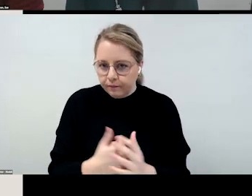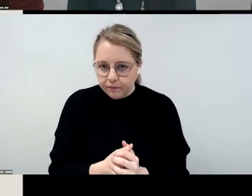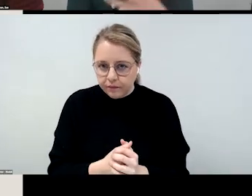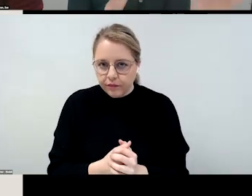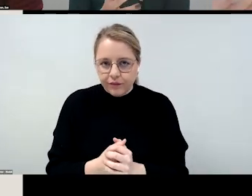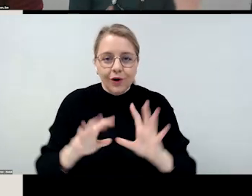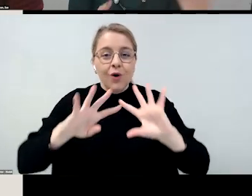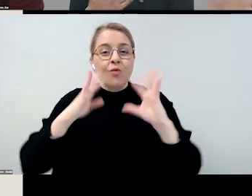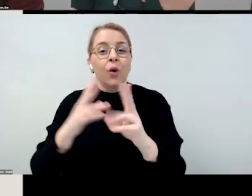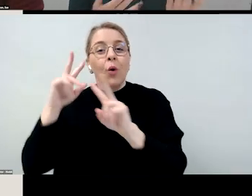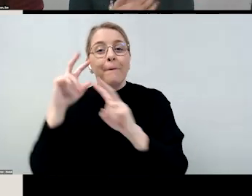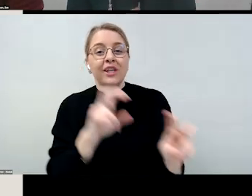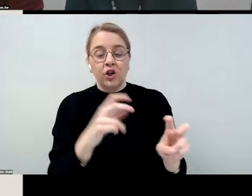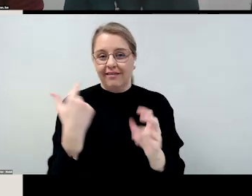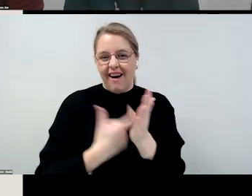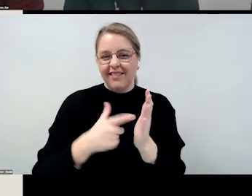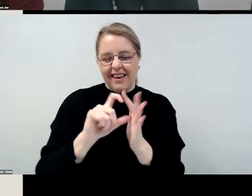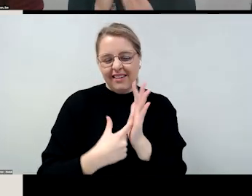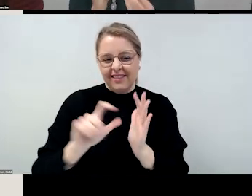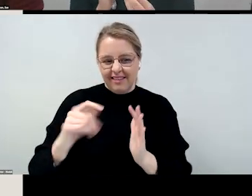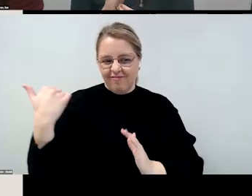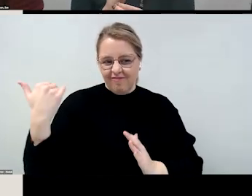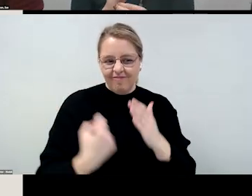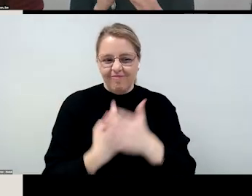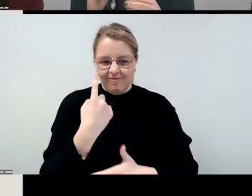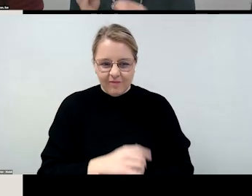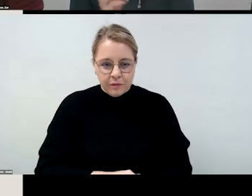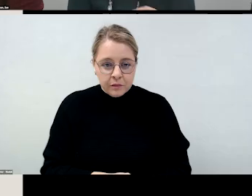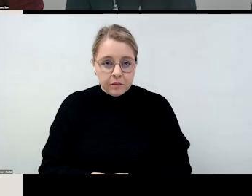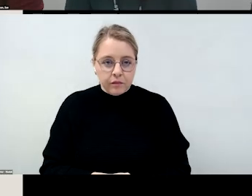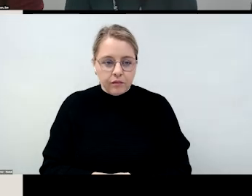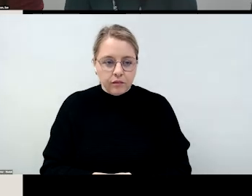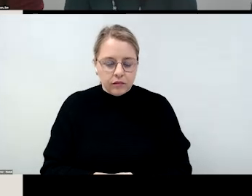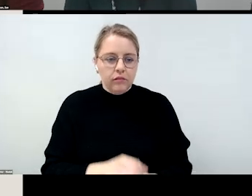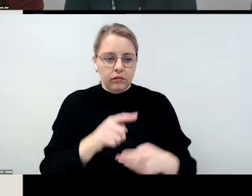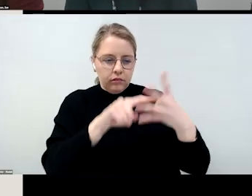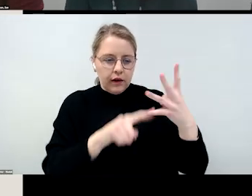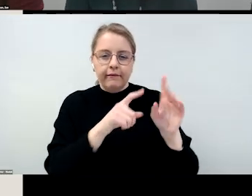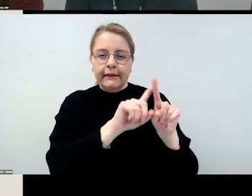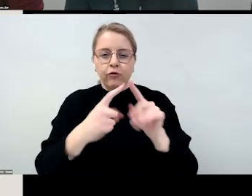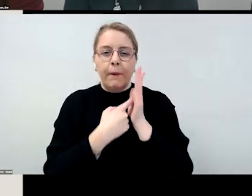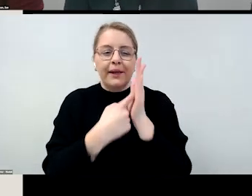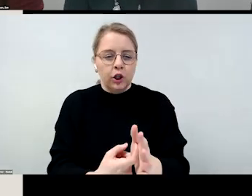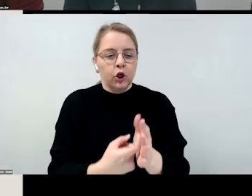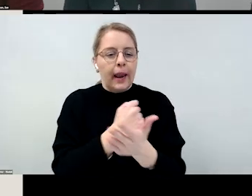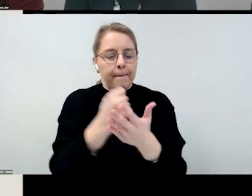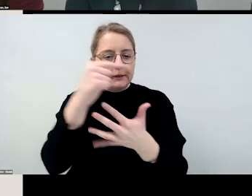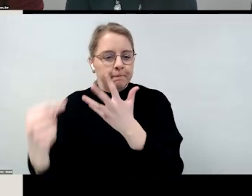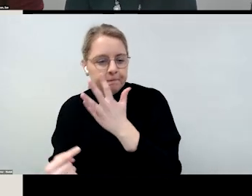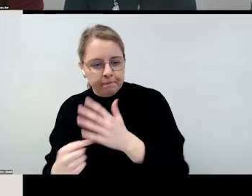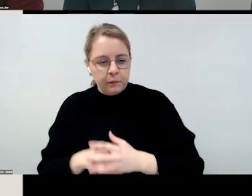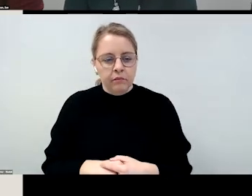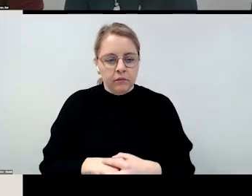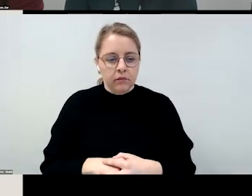Royal Commission, I just have here some of the recommendations that came out of that really link to why we need to be focusing on preventive healthcare. Some